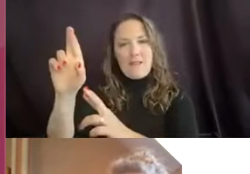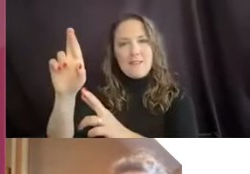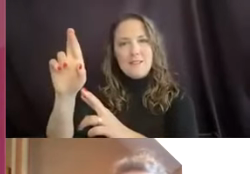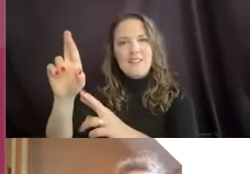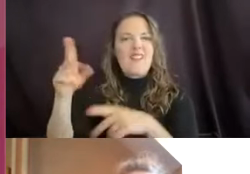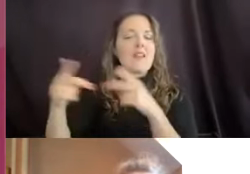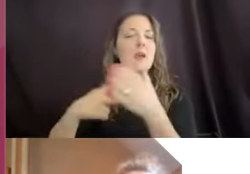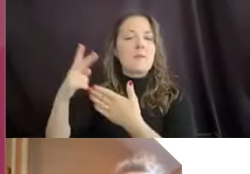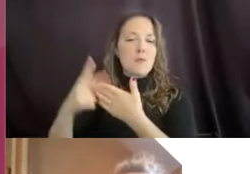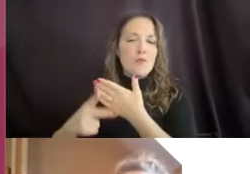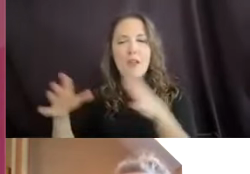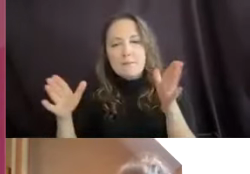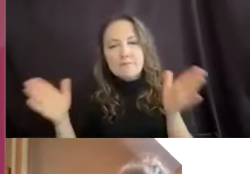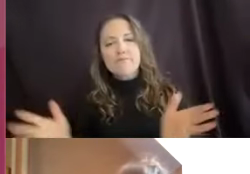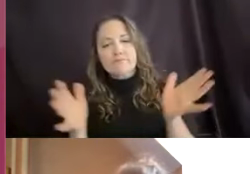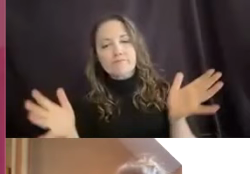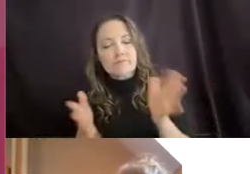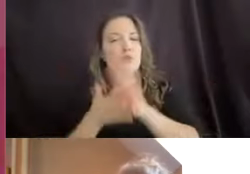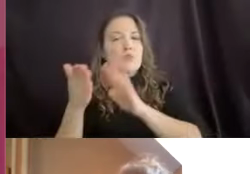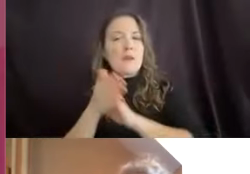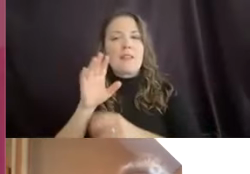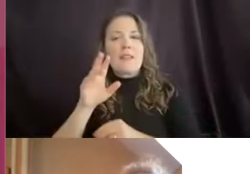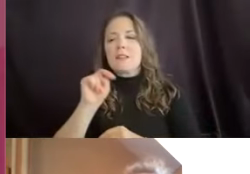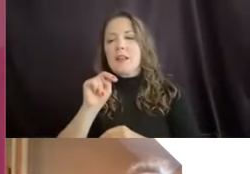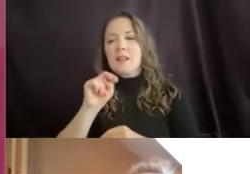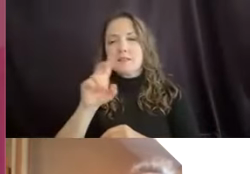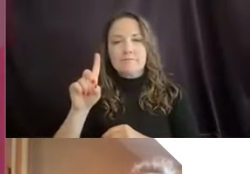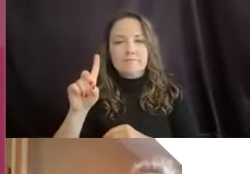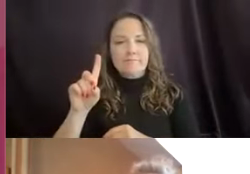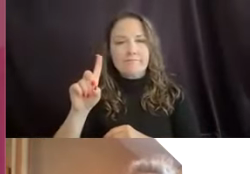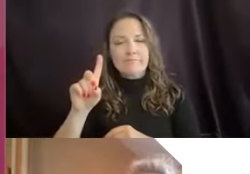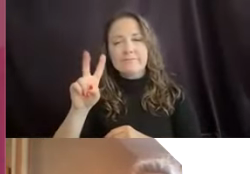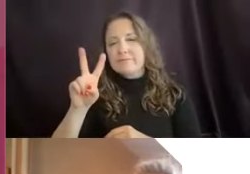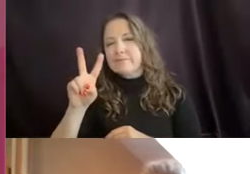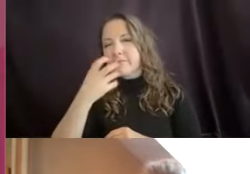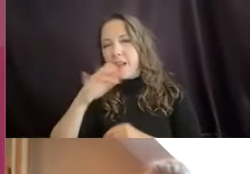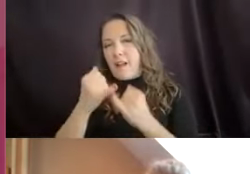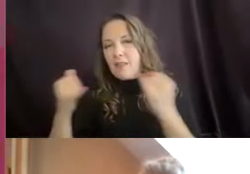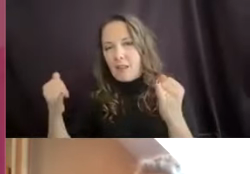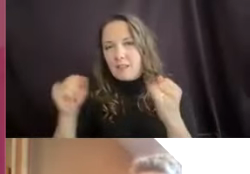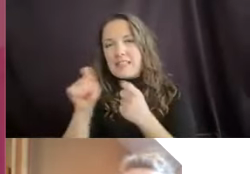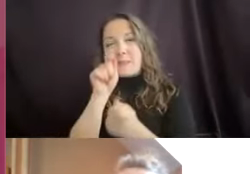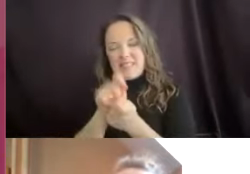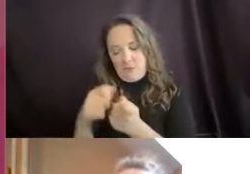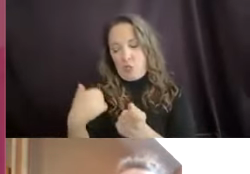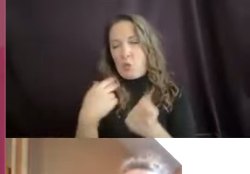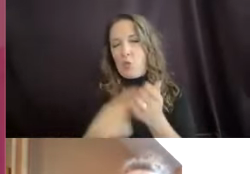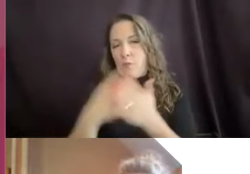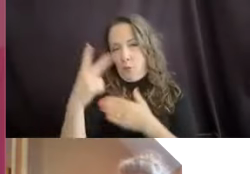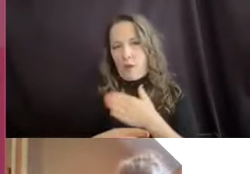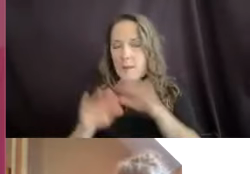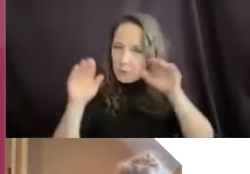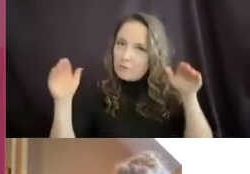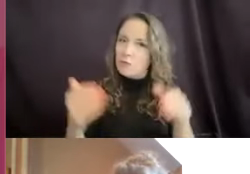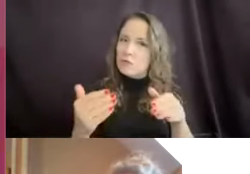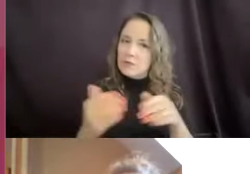young people. It's run by the National Domestic Violence Hotline, and it's a specific youth-oriented program.